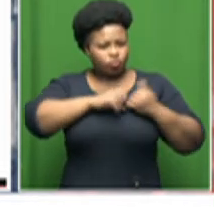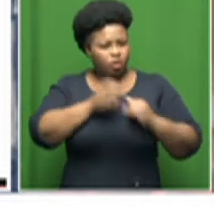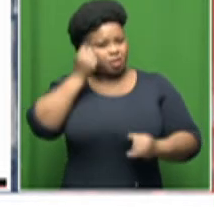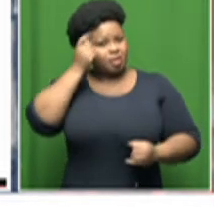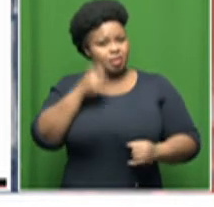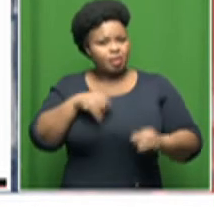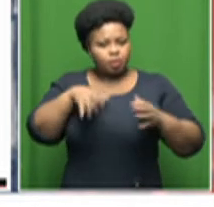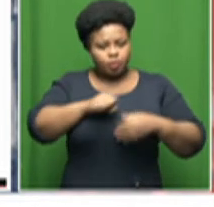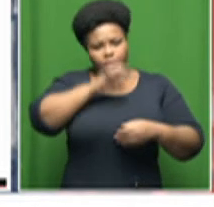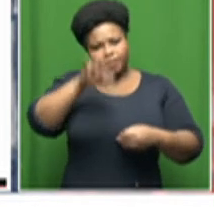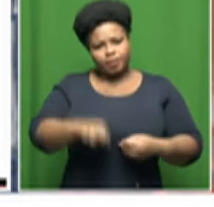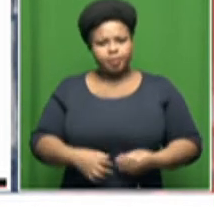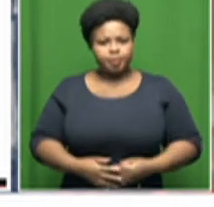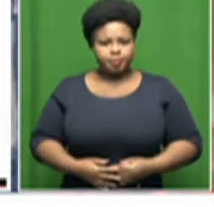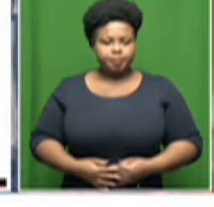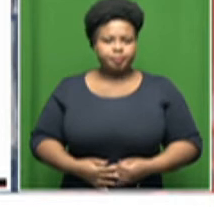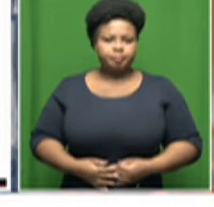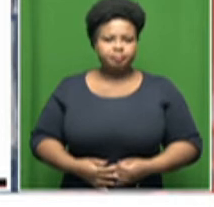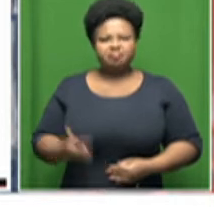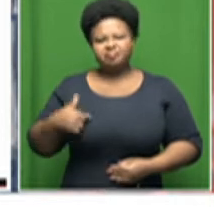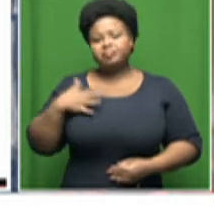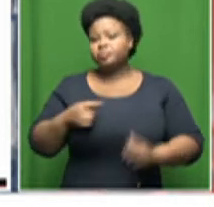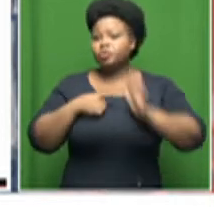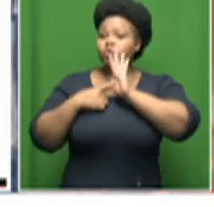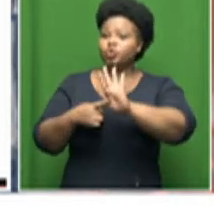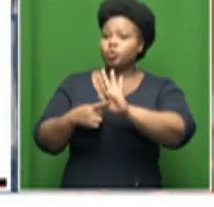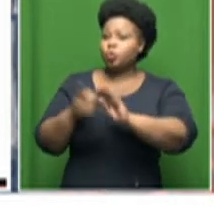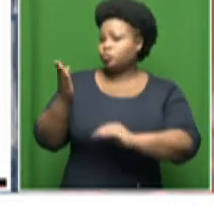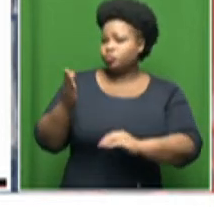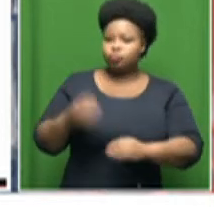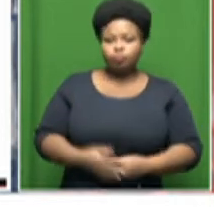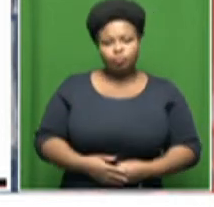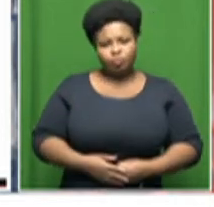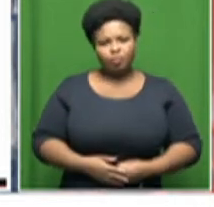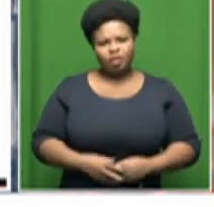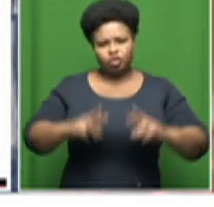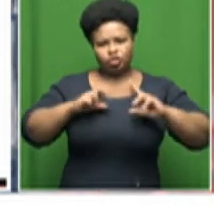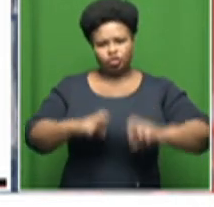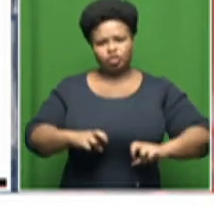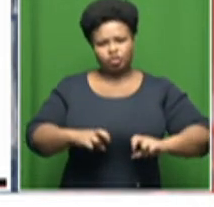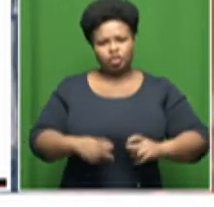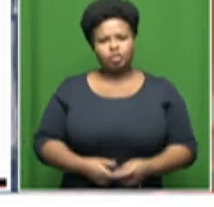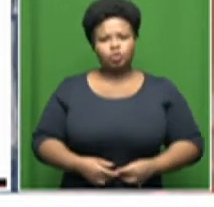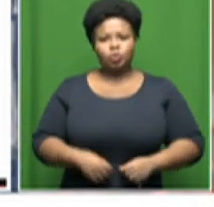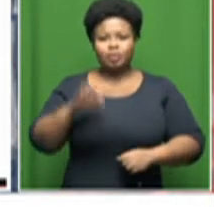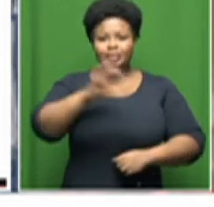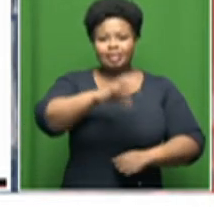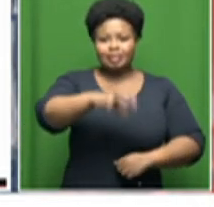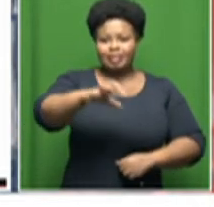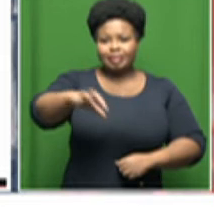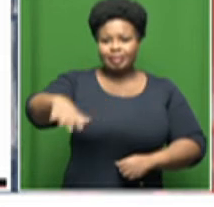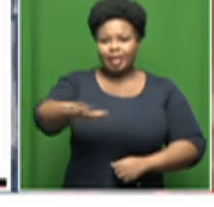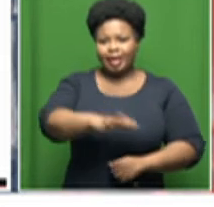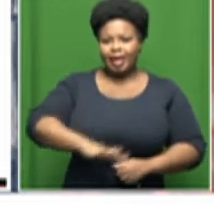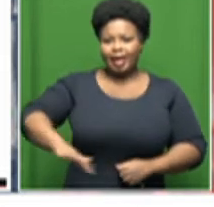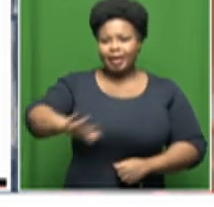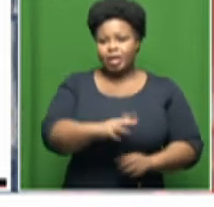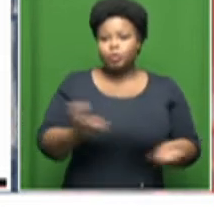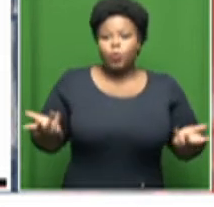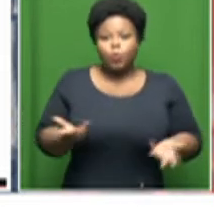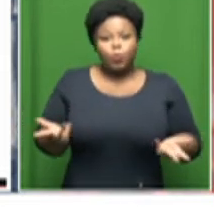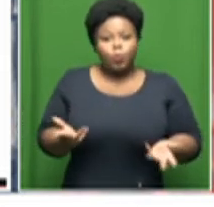South Africa. So I just want to tell you, I want to show you the research sites and vaccination site interface. So we